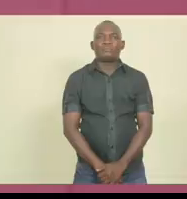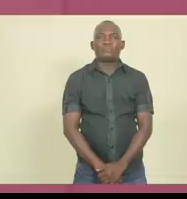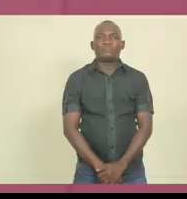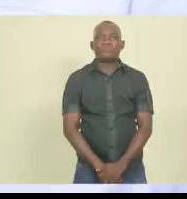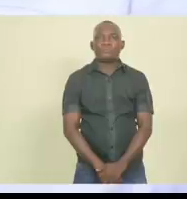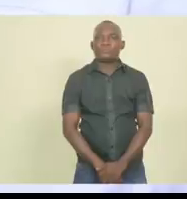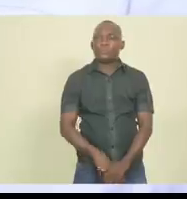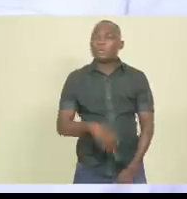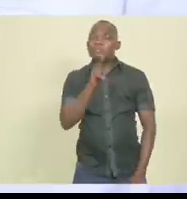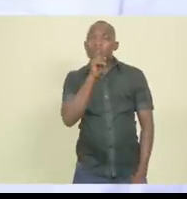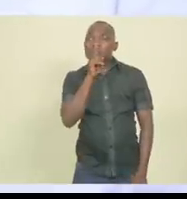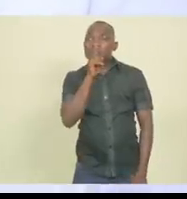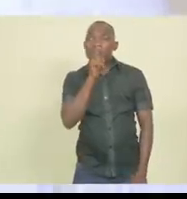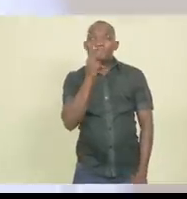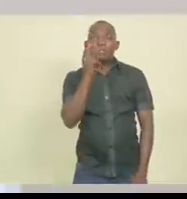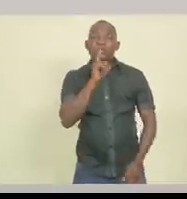Wouldn't you say anything, Koffee?